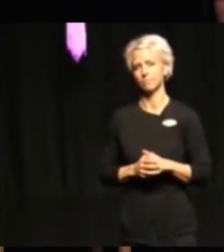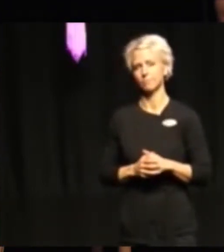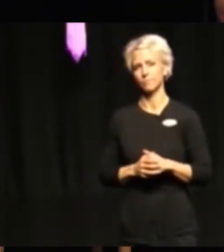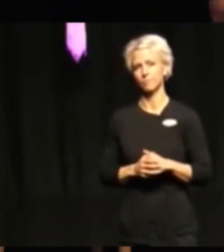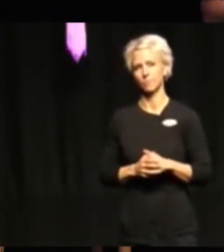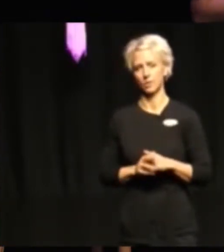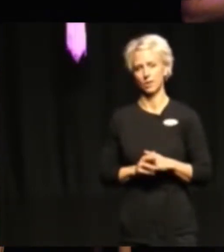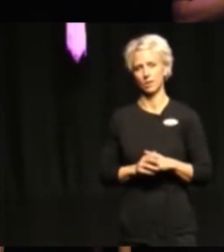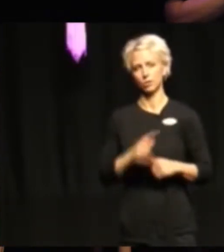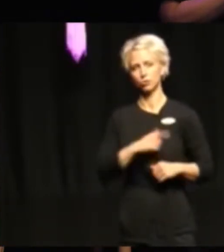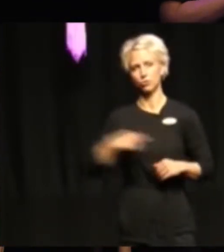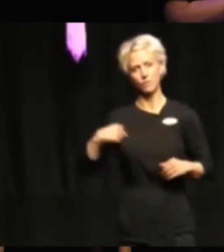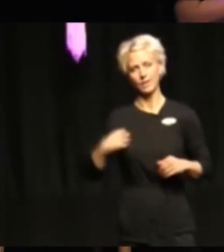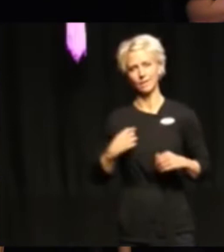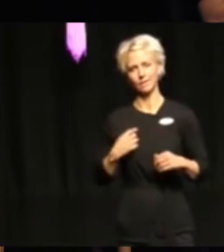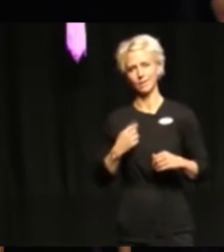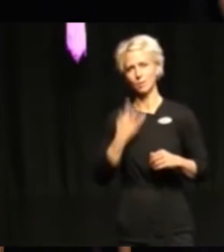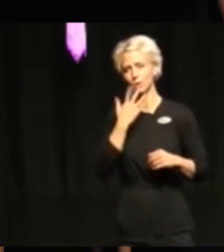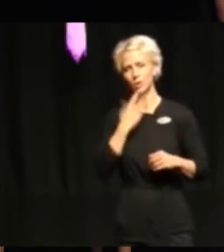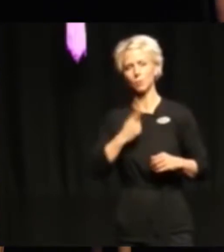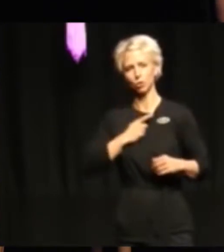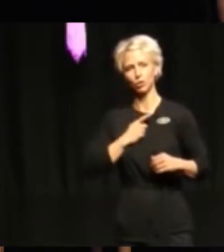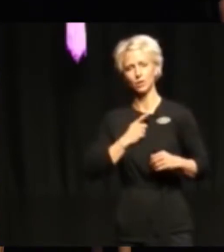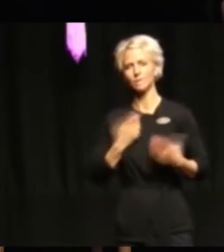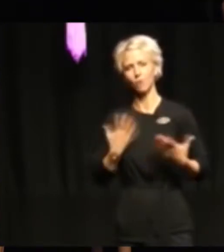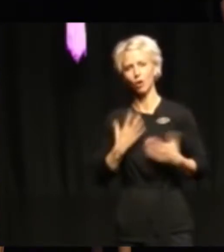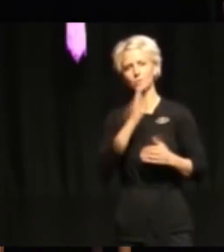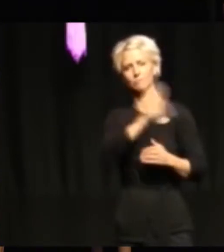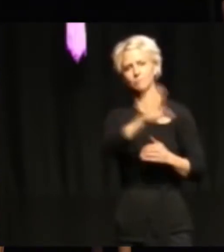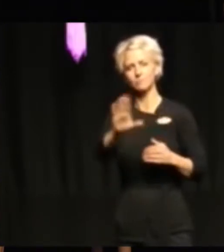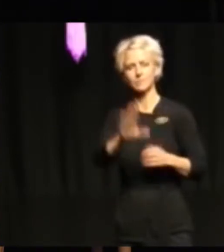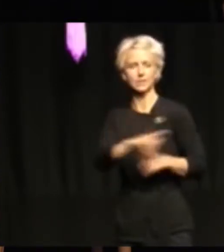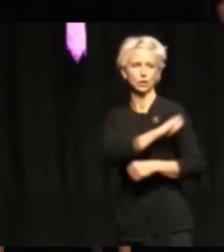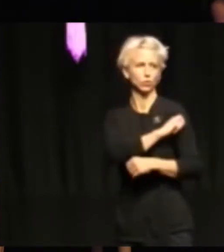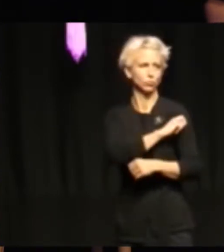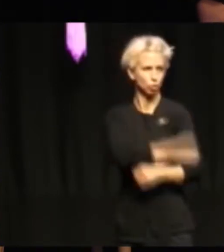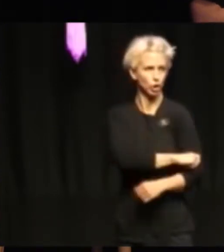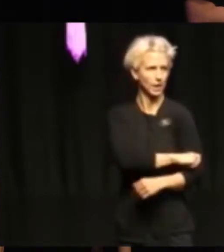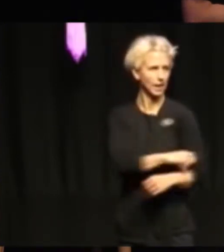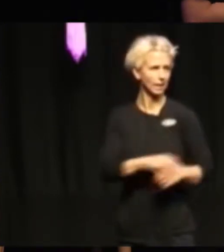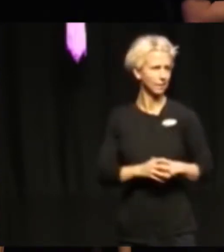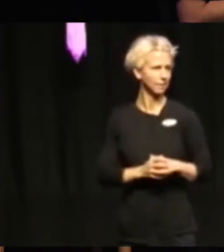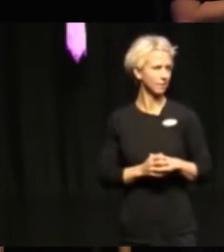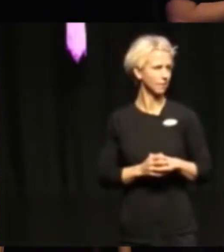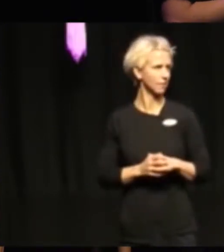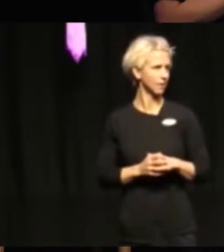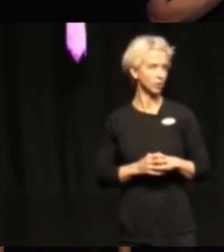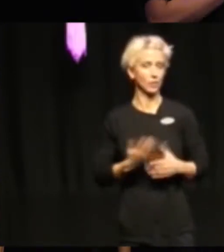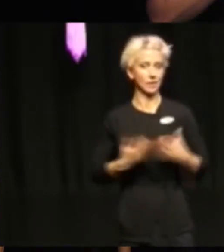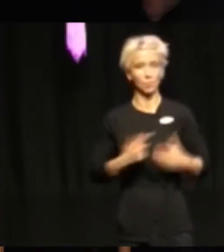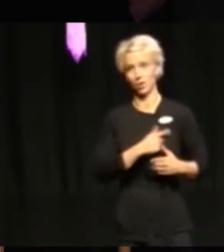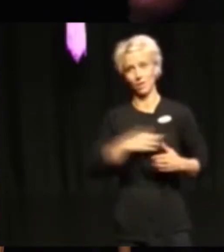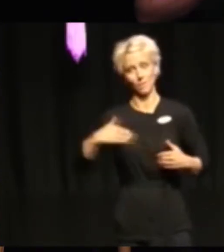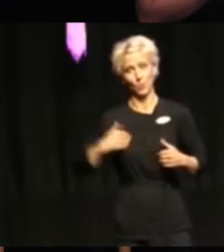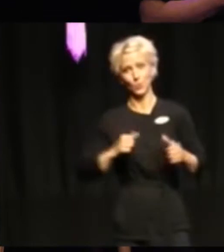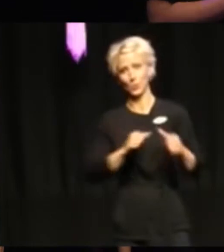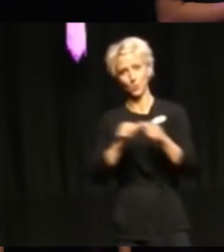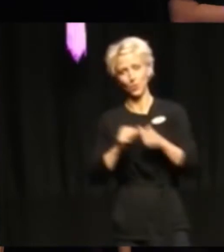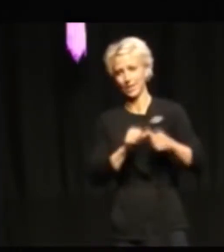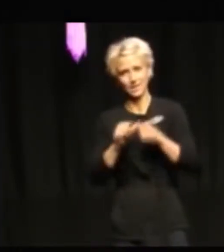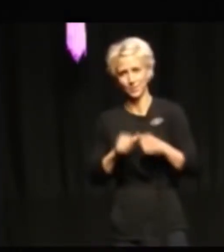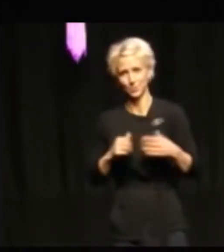about extraterritorial obligations. Now I say we, like Fian, are the only ones. We're not the only ones. It's a